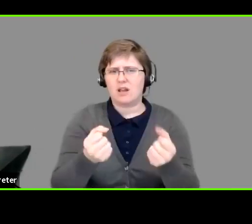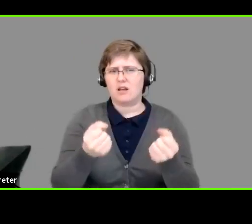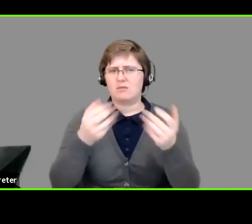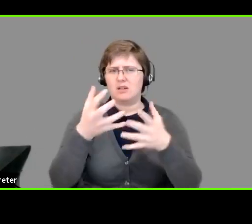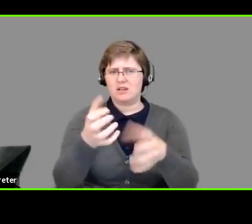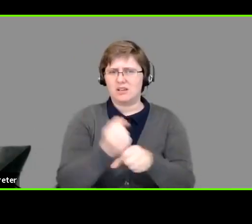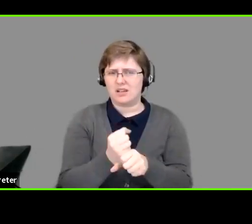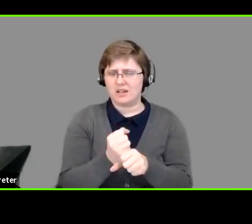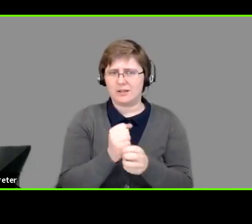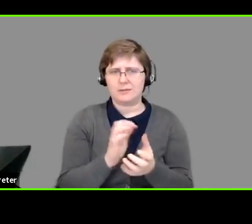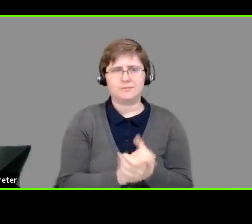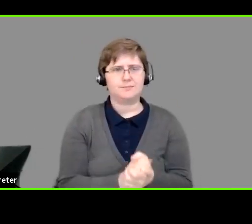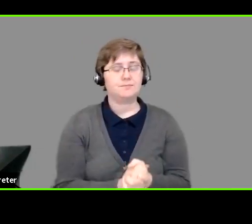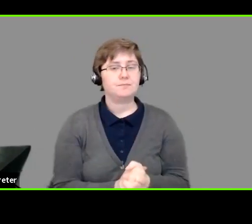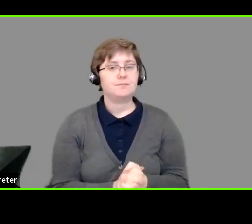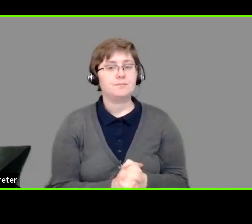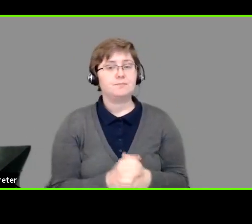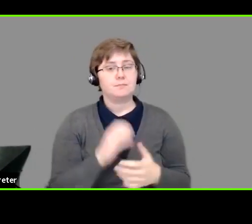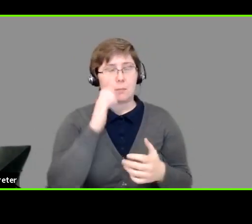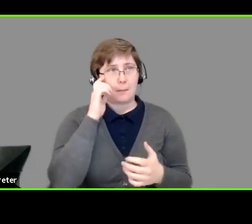in? So